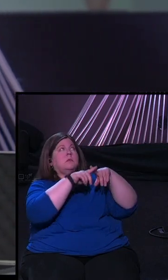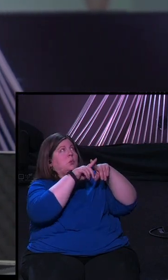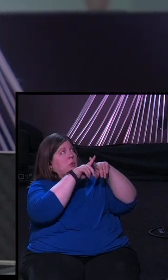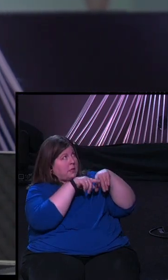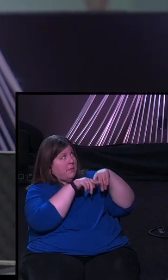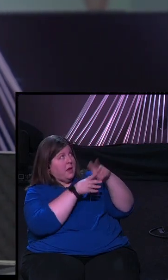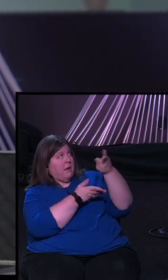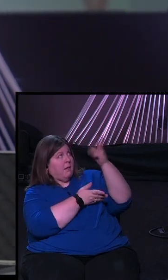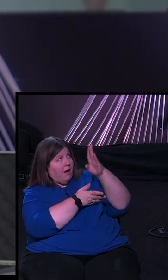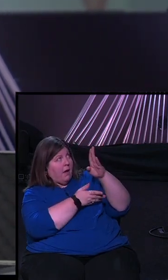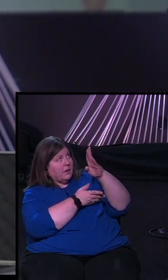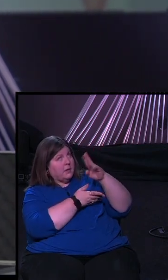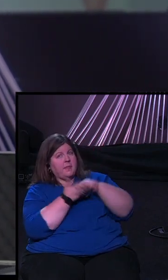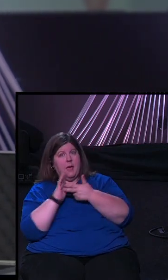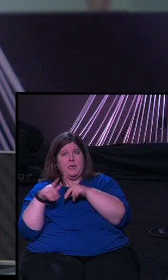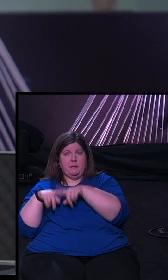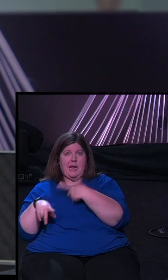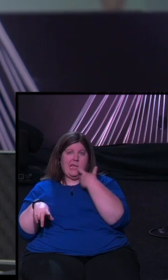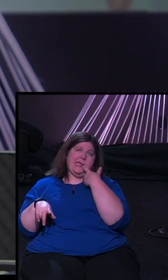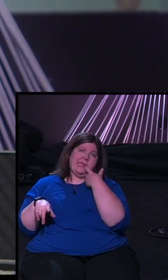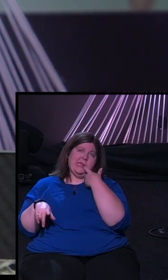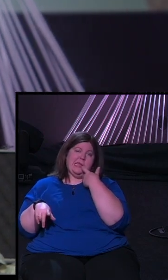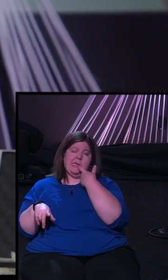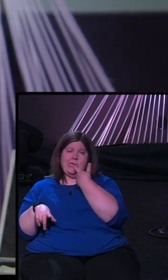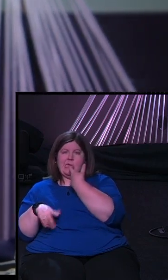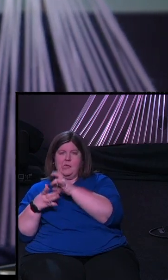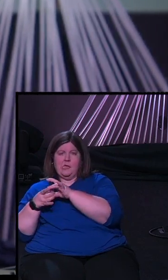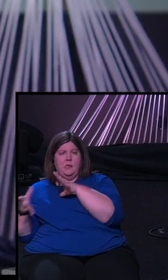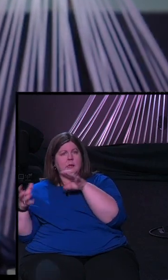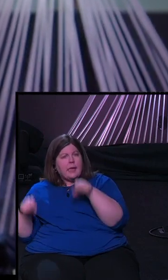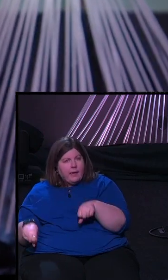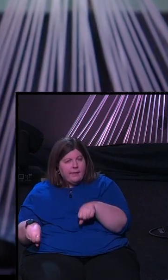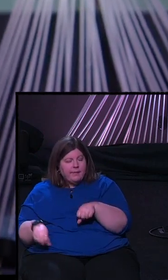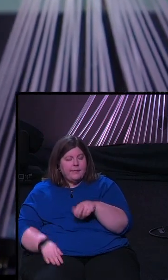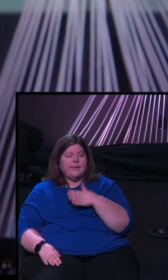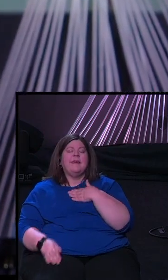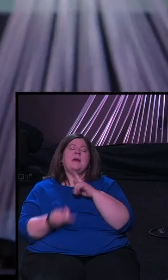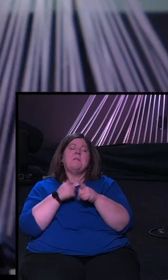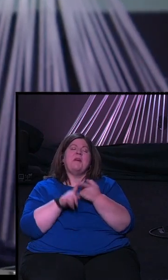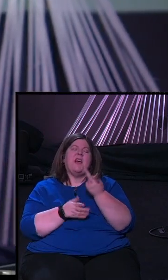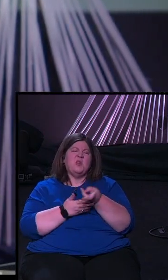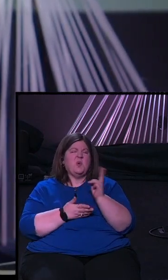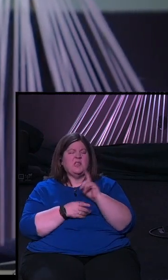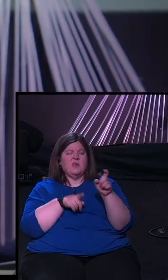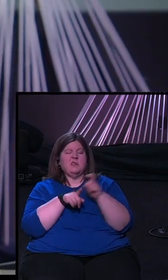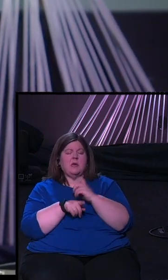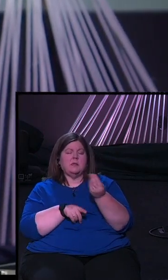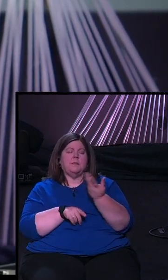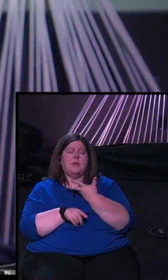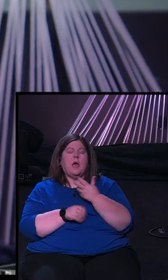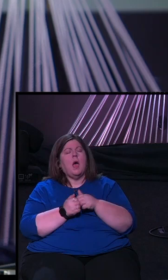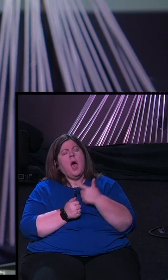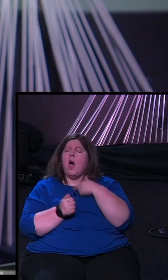it. A friend of mine sent me a text a couple weeks ago, and he just said, hey man, I was praying for you this morning, and I felt like the Lord brought this